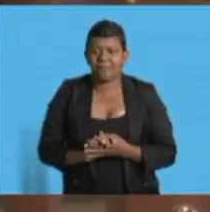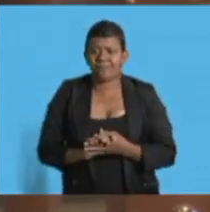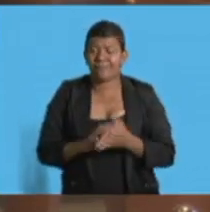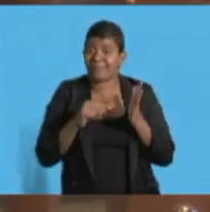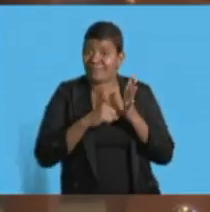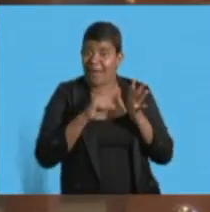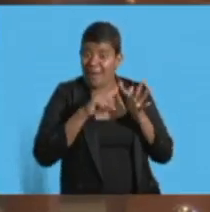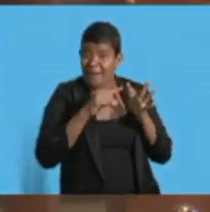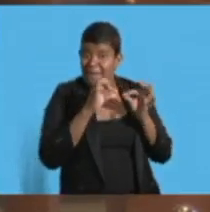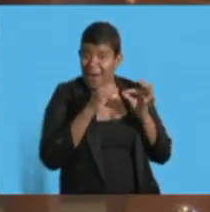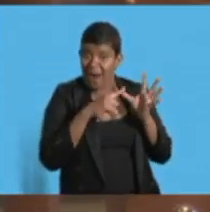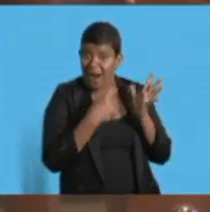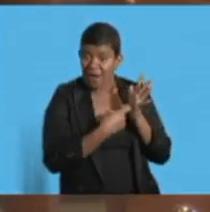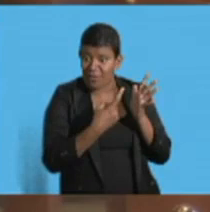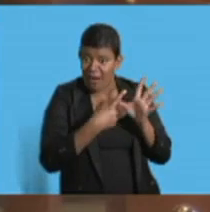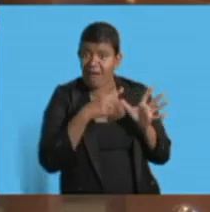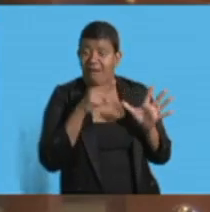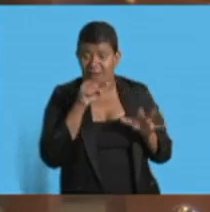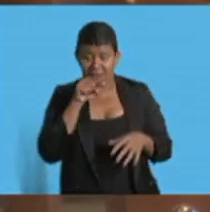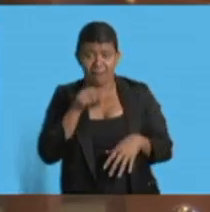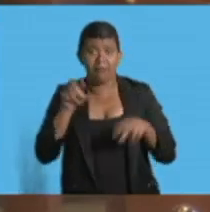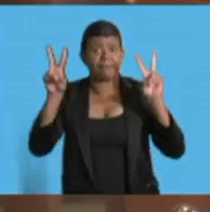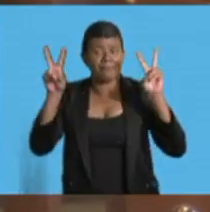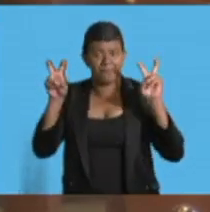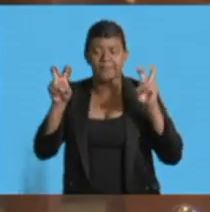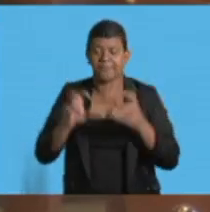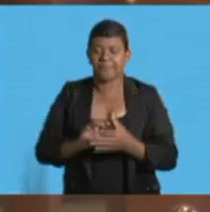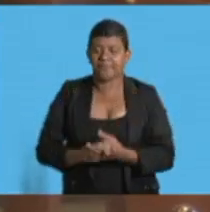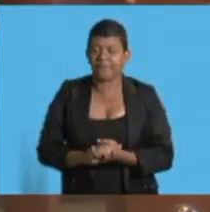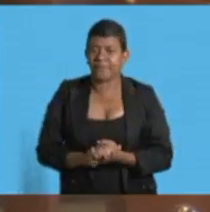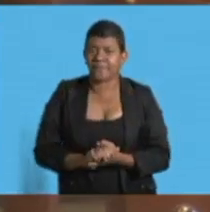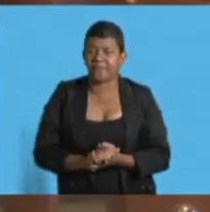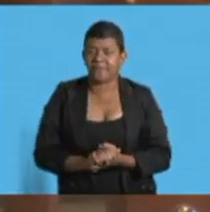dialect. Ngunei, nrong bulu binak,